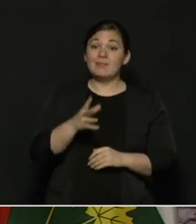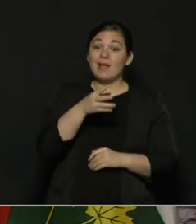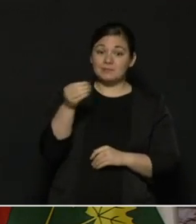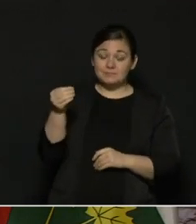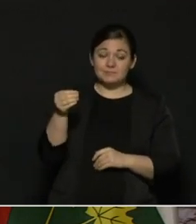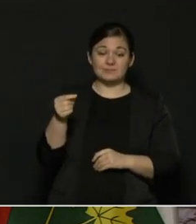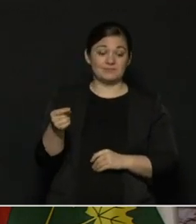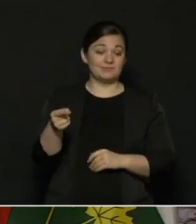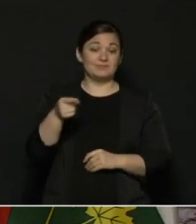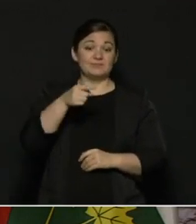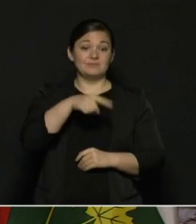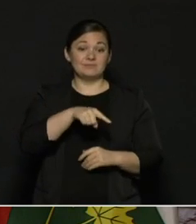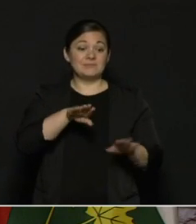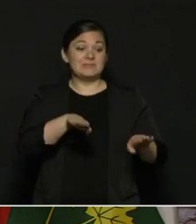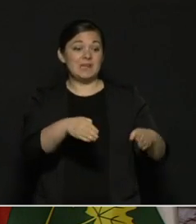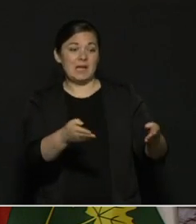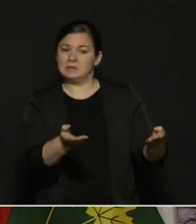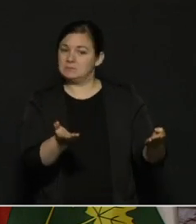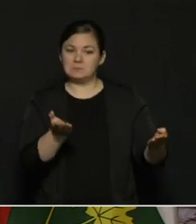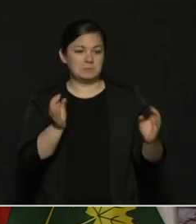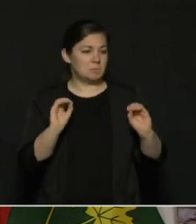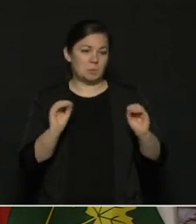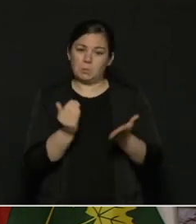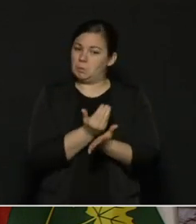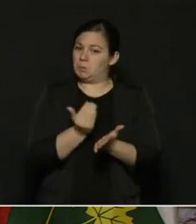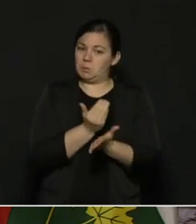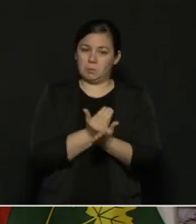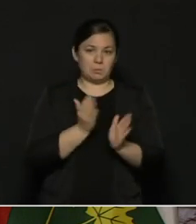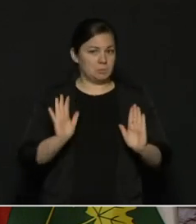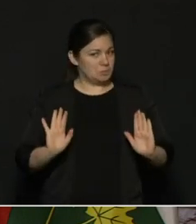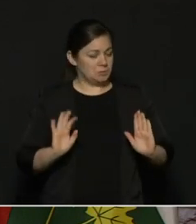good news is on the testing side, we've now done